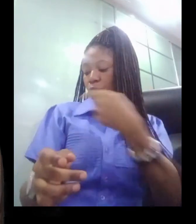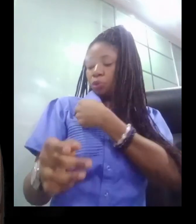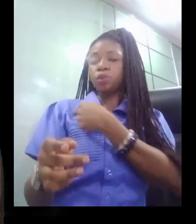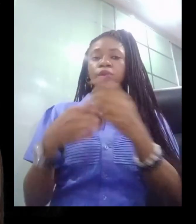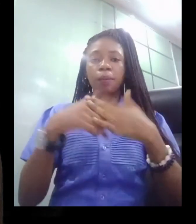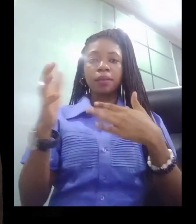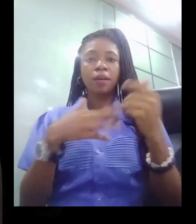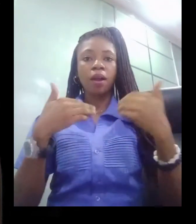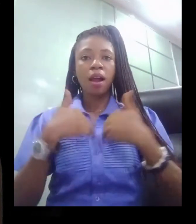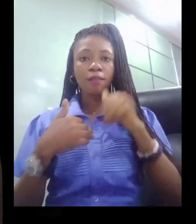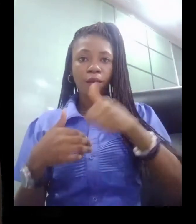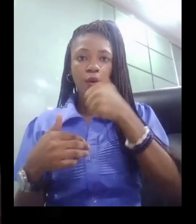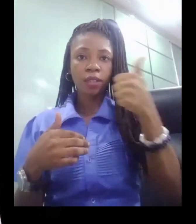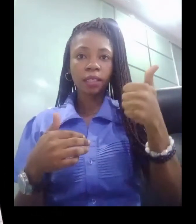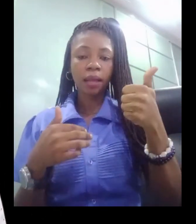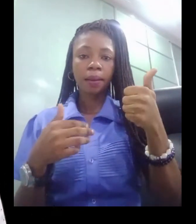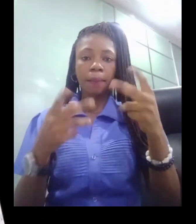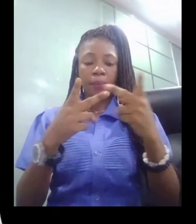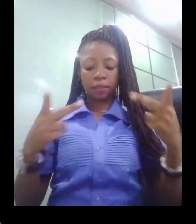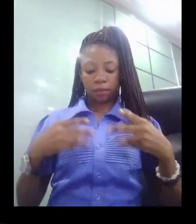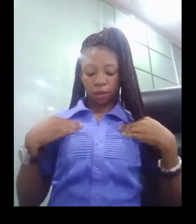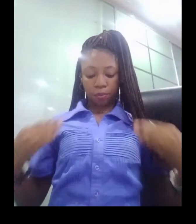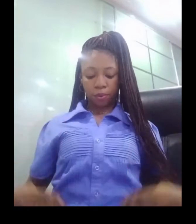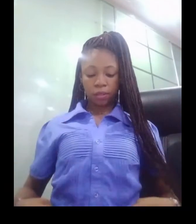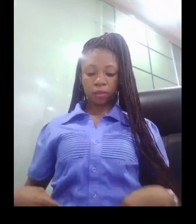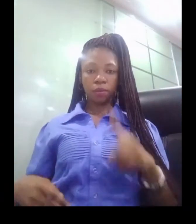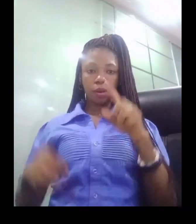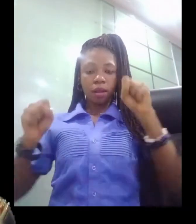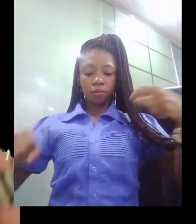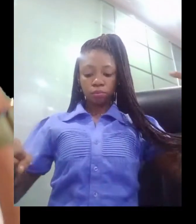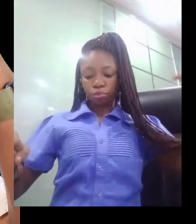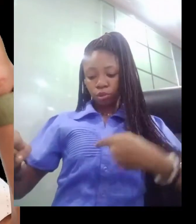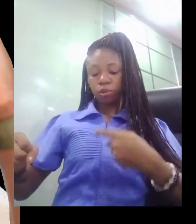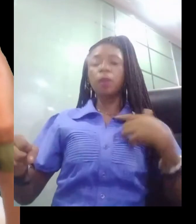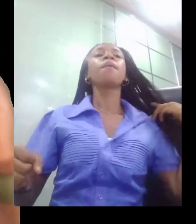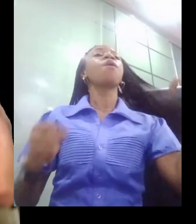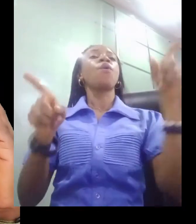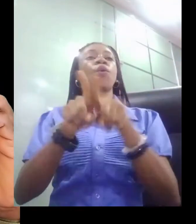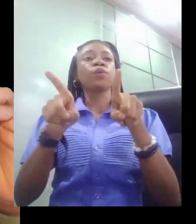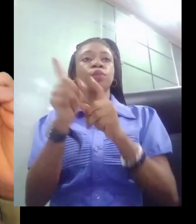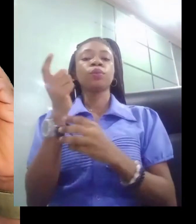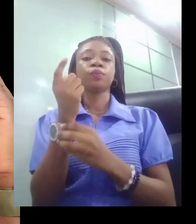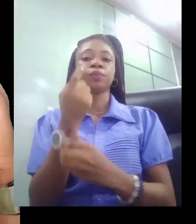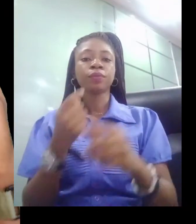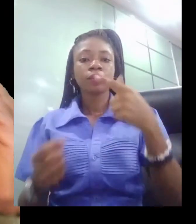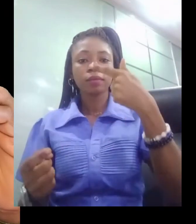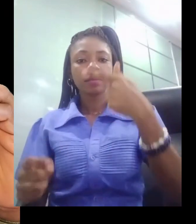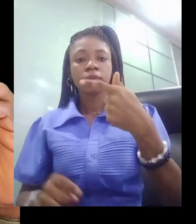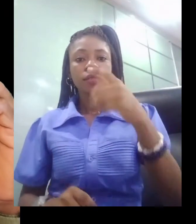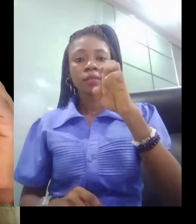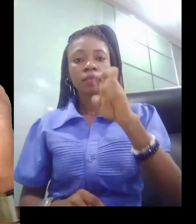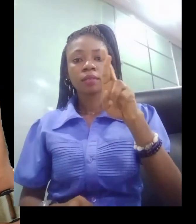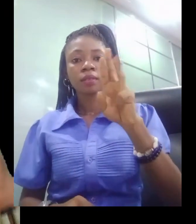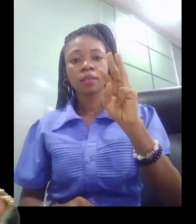are other parts of the body where you can get shot. Again, she located the herbs in the neutral